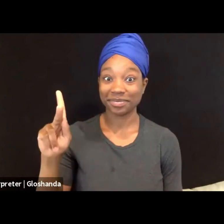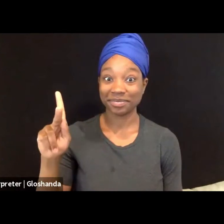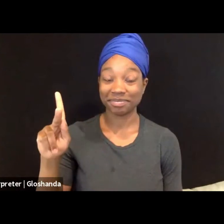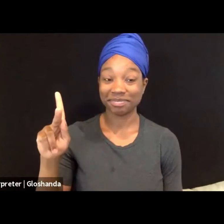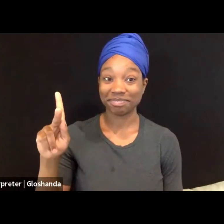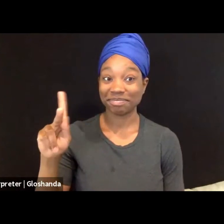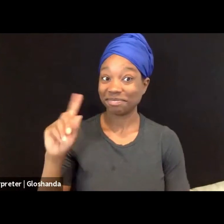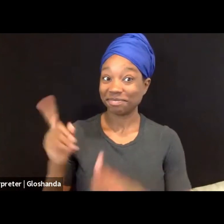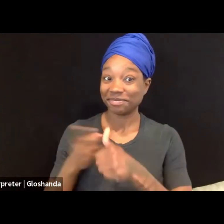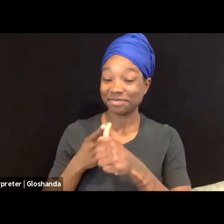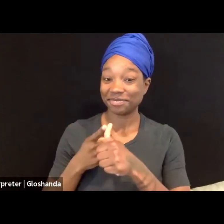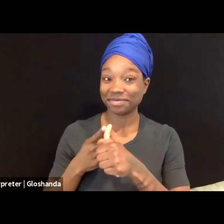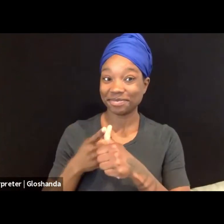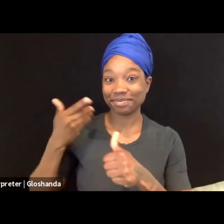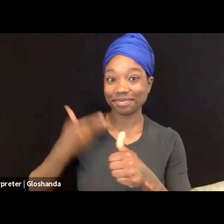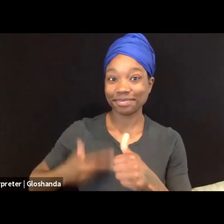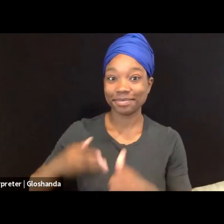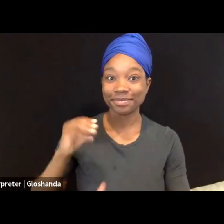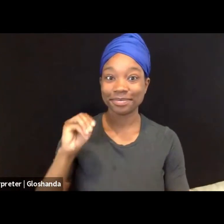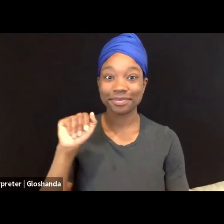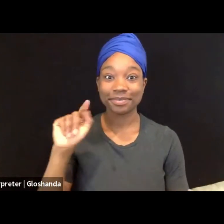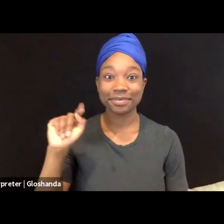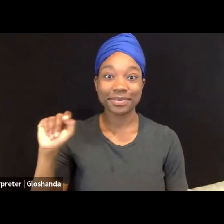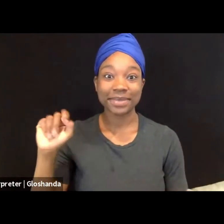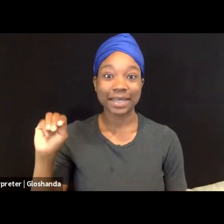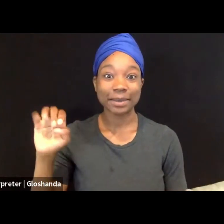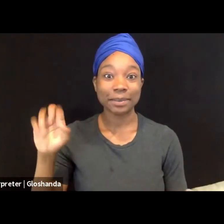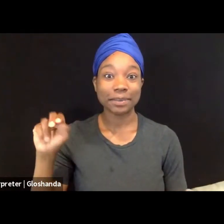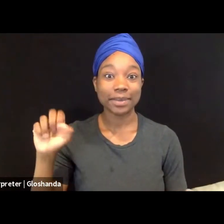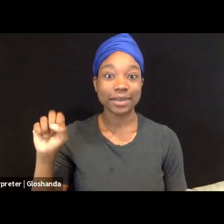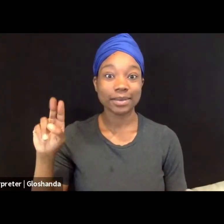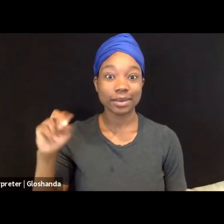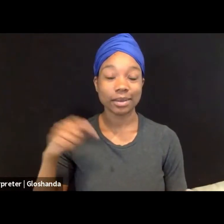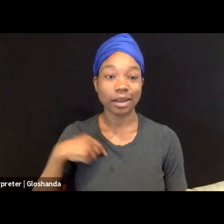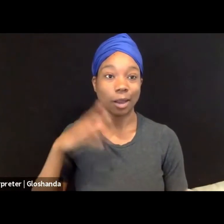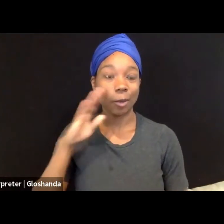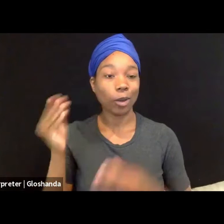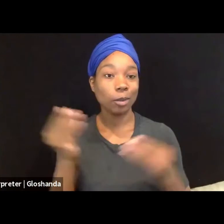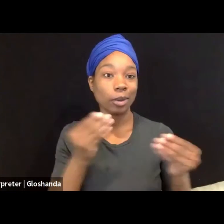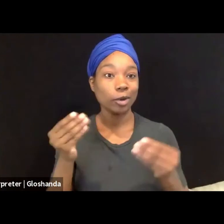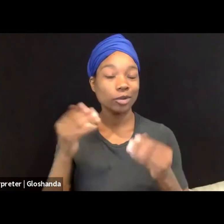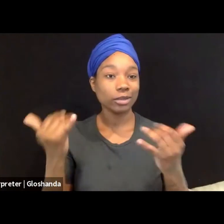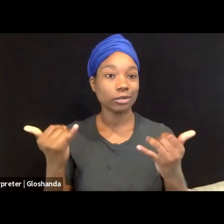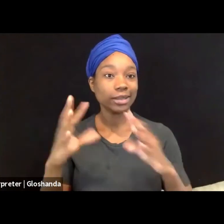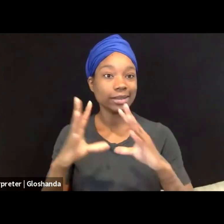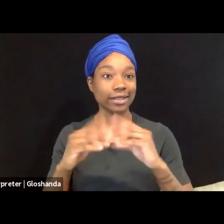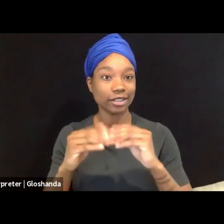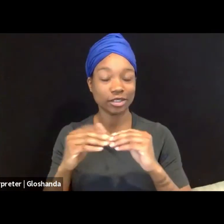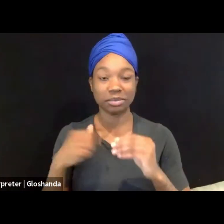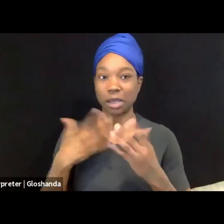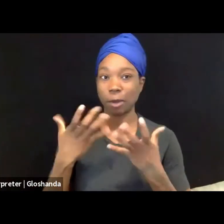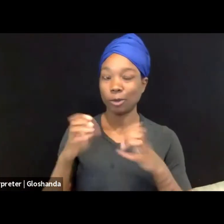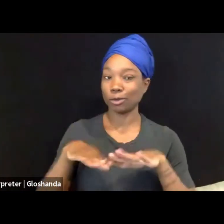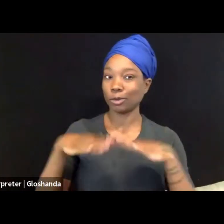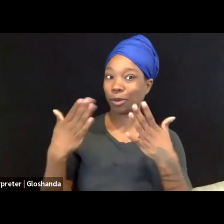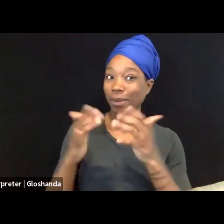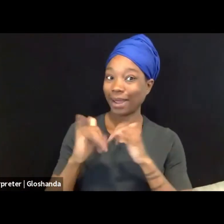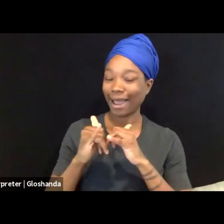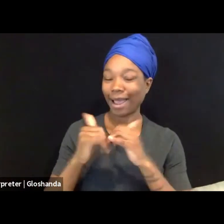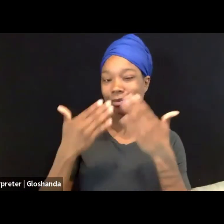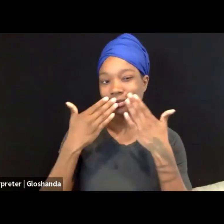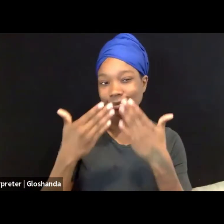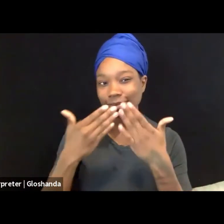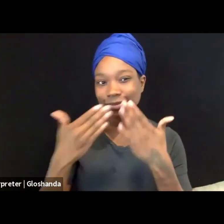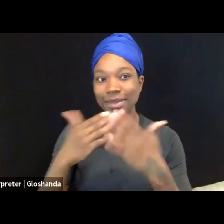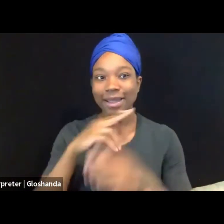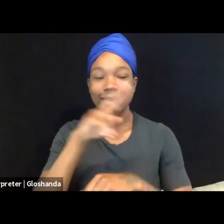First of all, I'm Matt Minson. I'll be the moderator for this session. And I'd like to start off by just extending a quick thank you to the